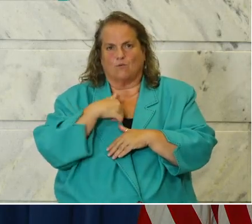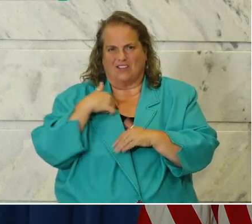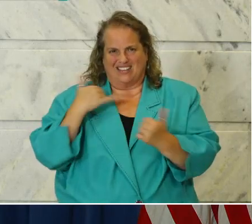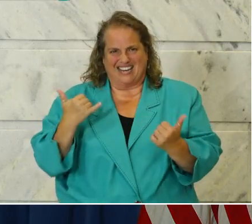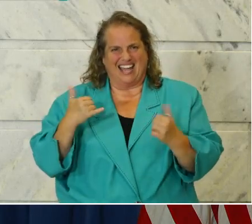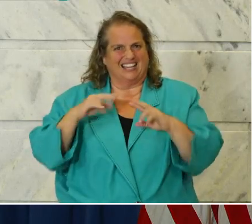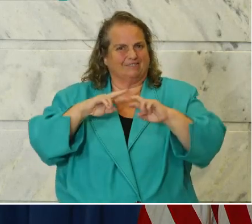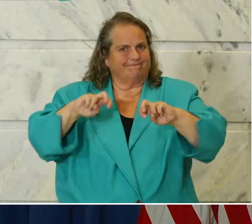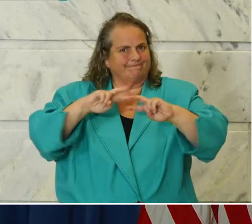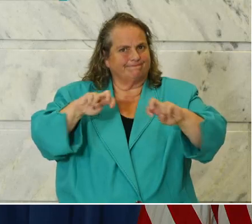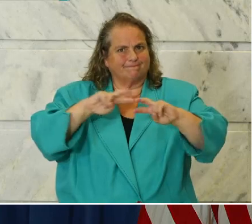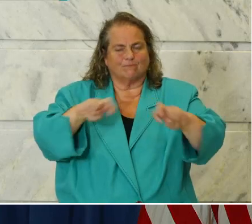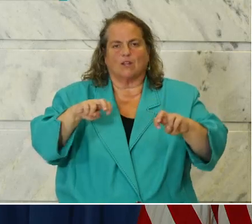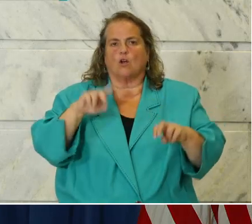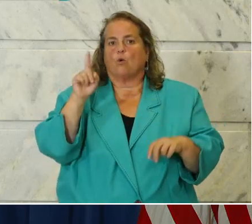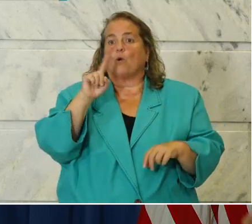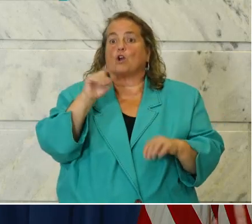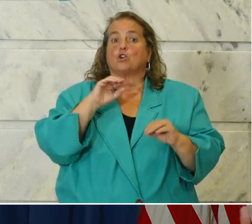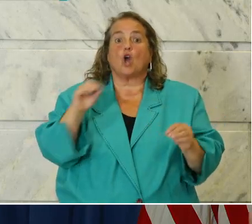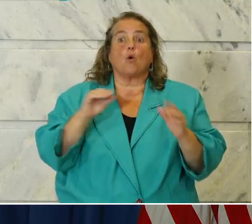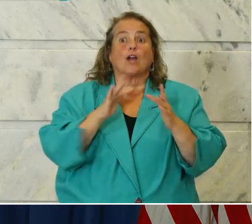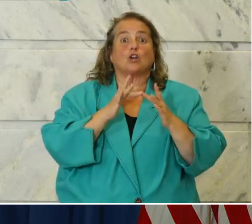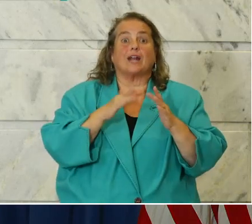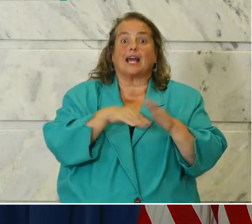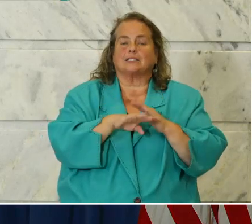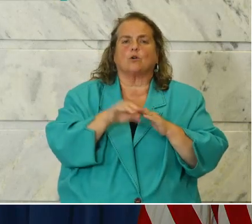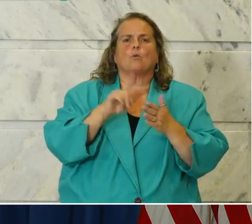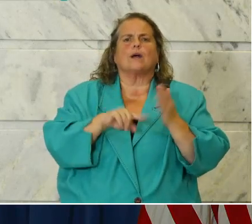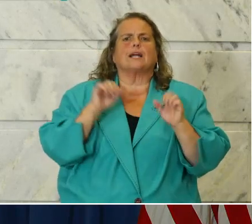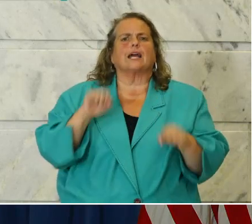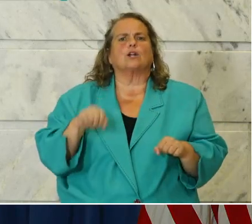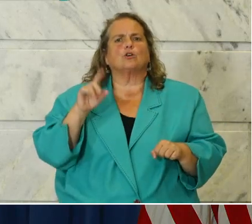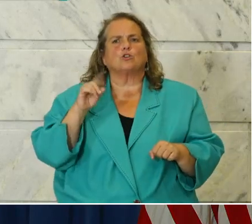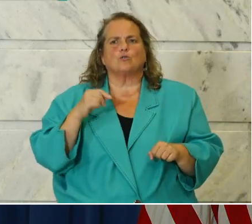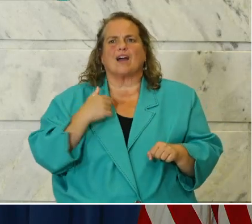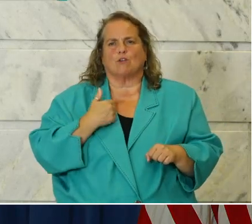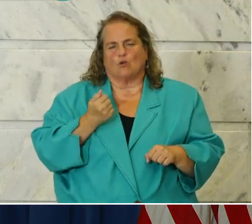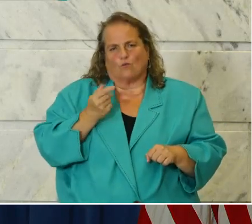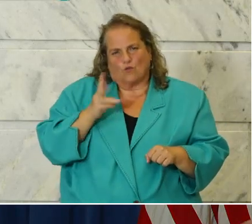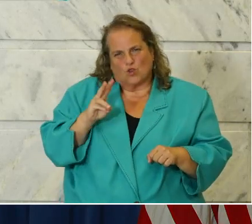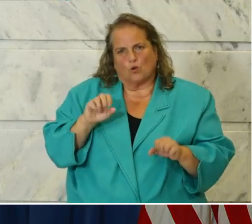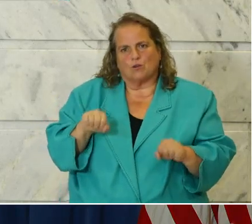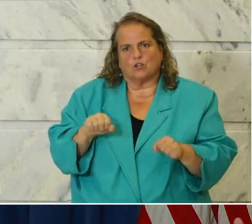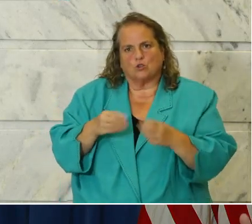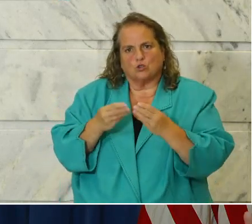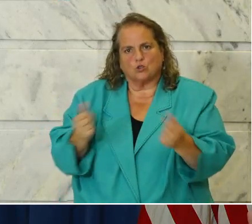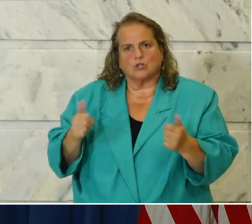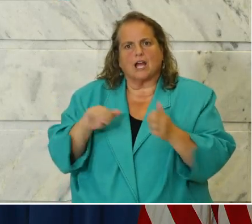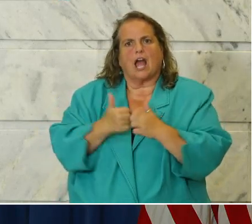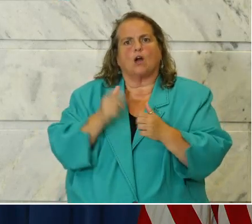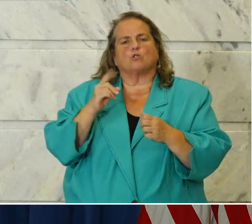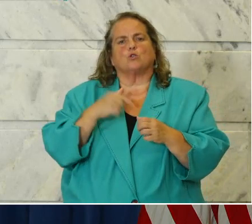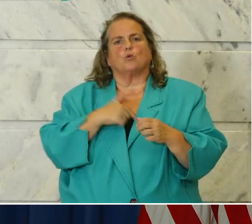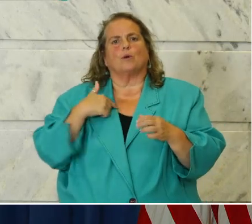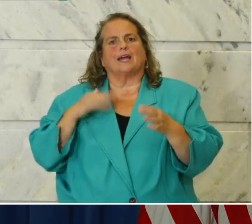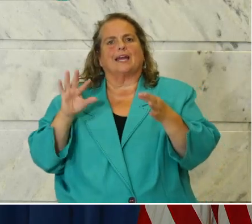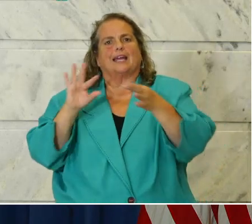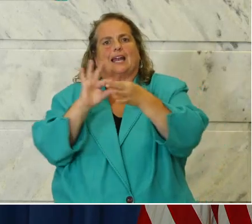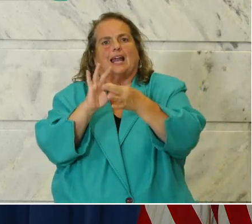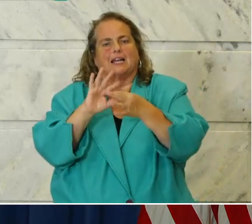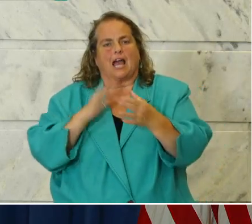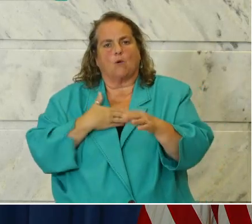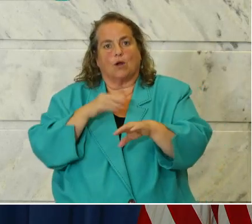not ready internet access, what can we do? There's a couple of potential solutions there. How do we connect our